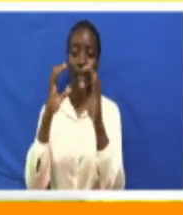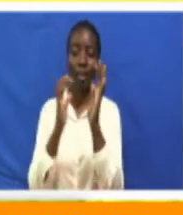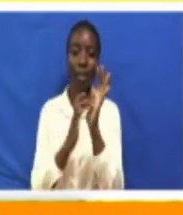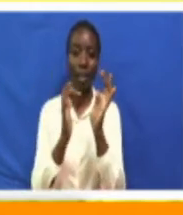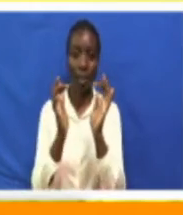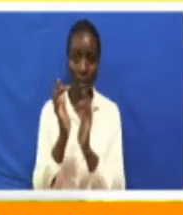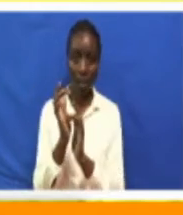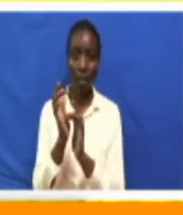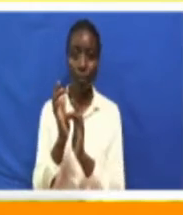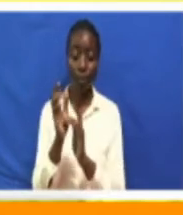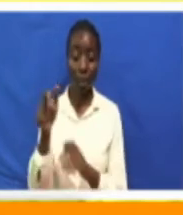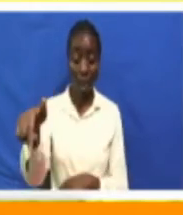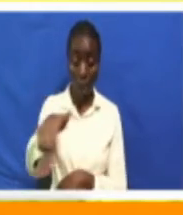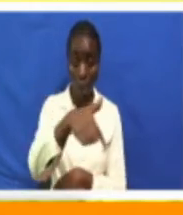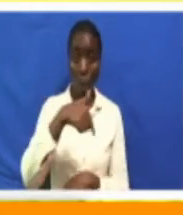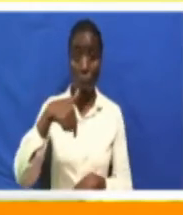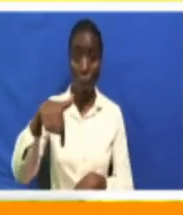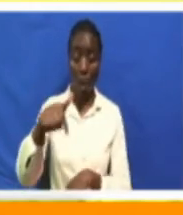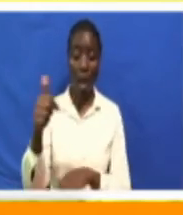foreign